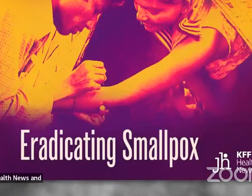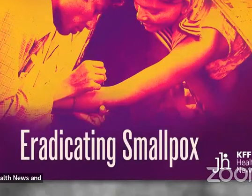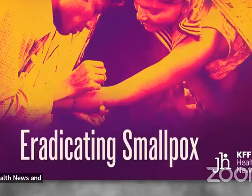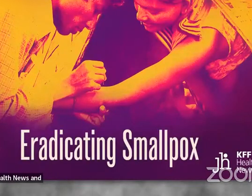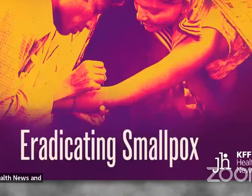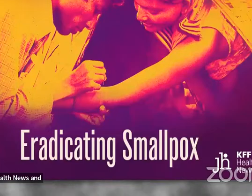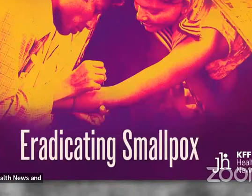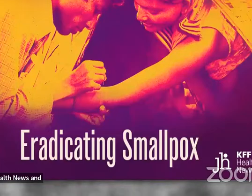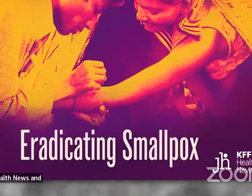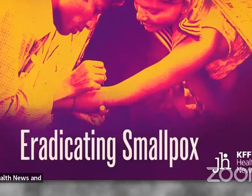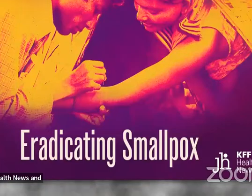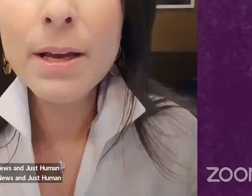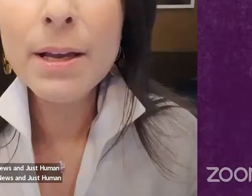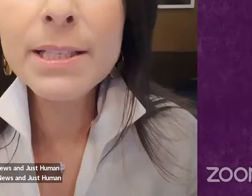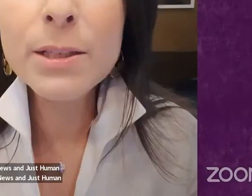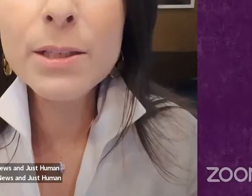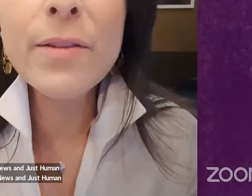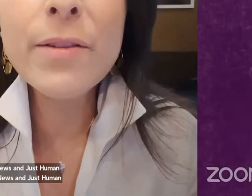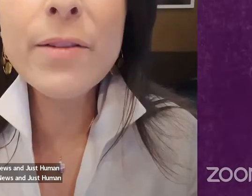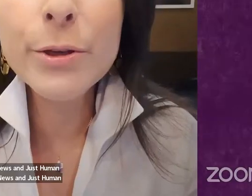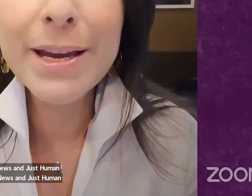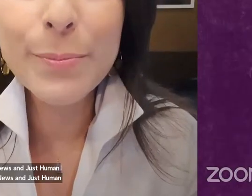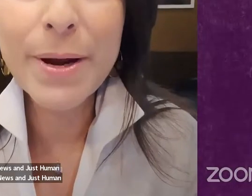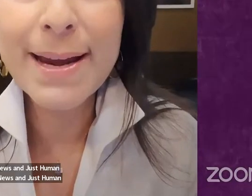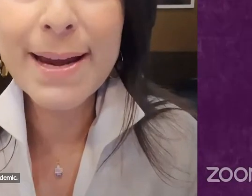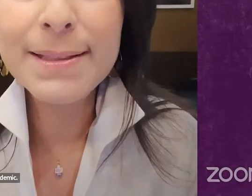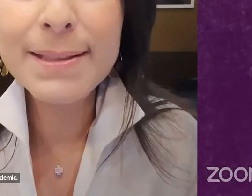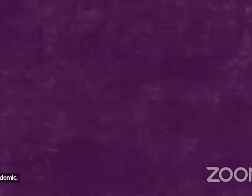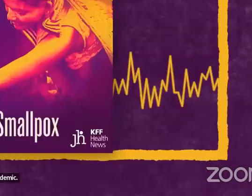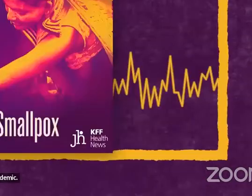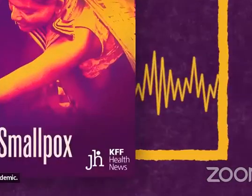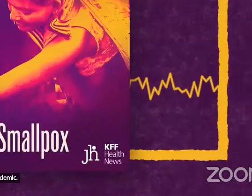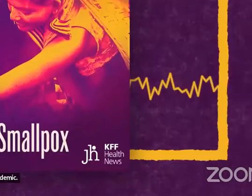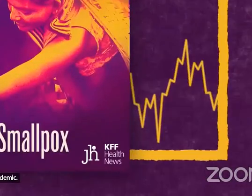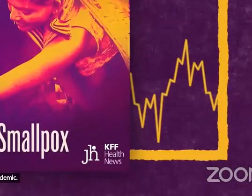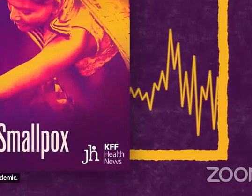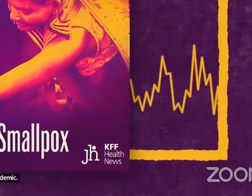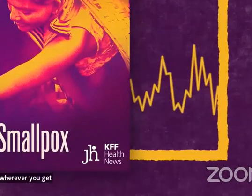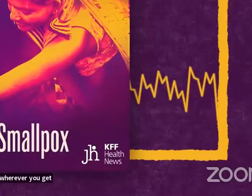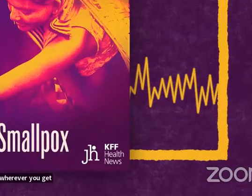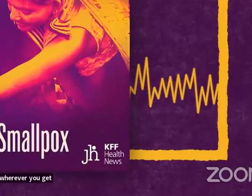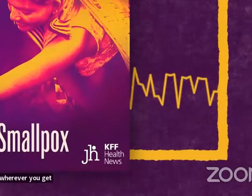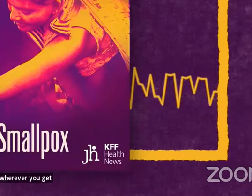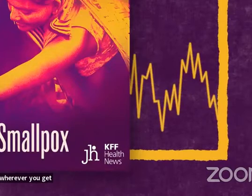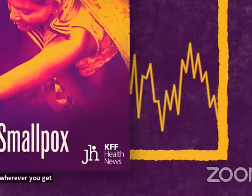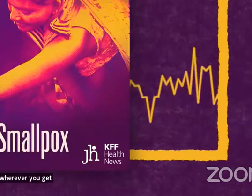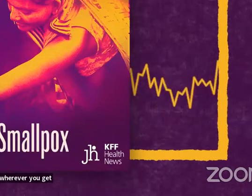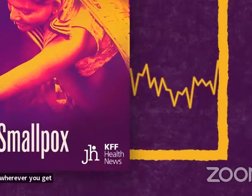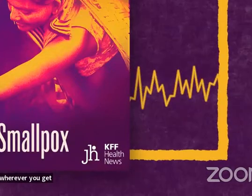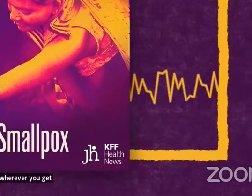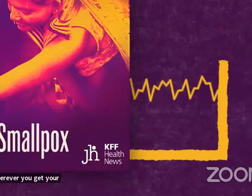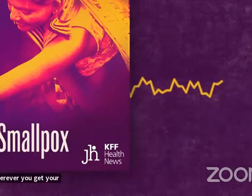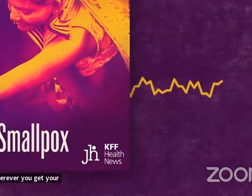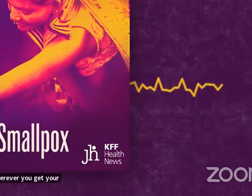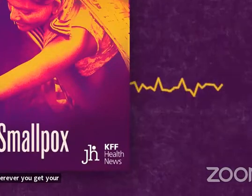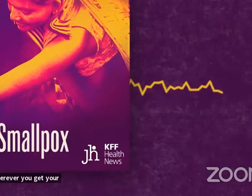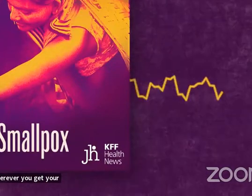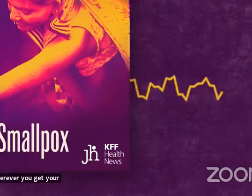eradicating smallpox listen wherever you get your podcasts foreign